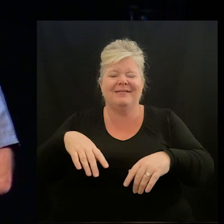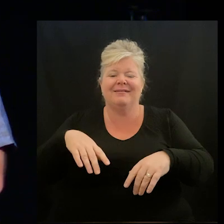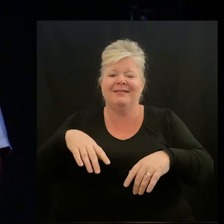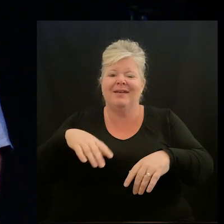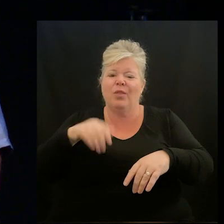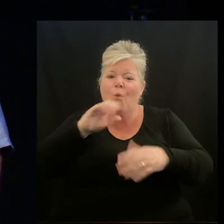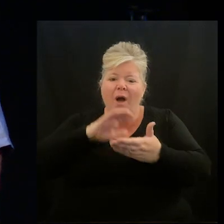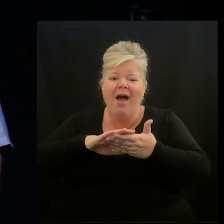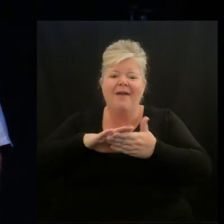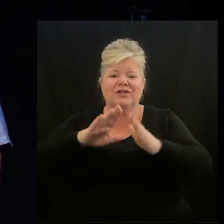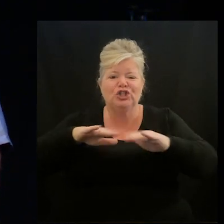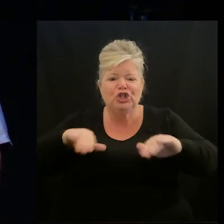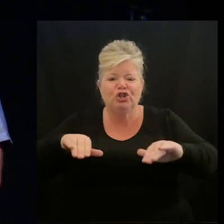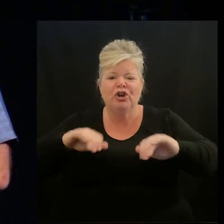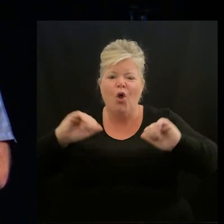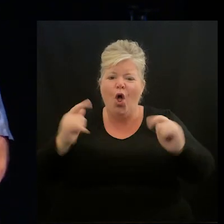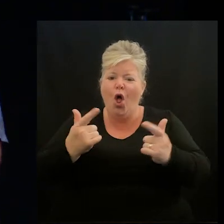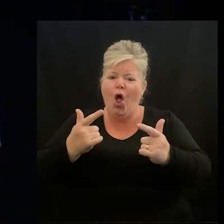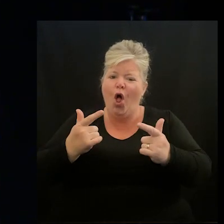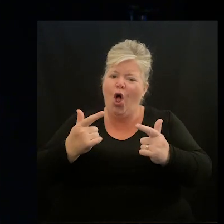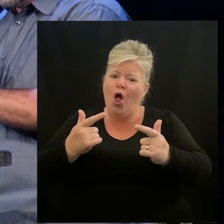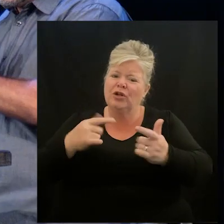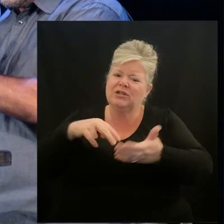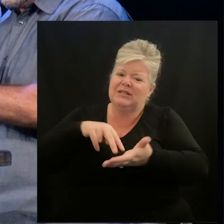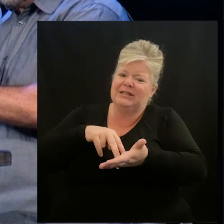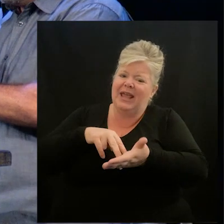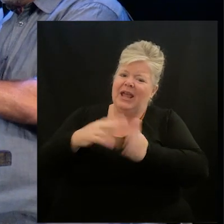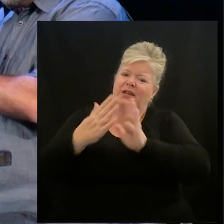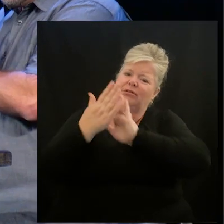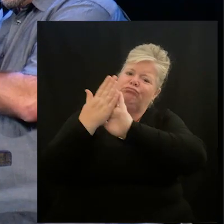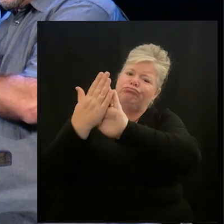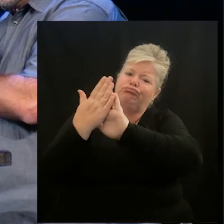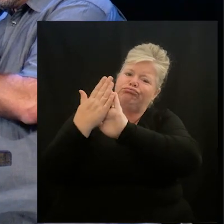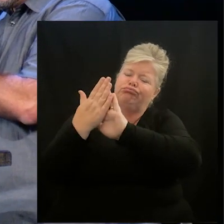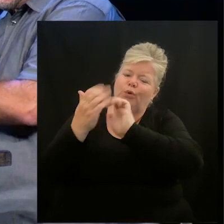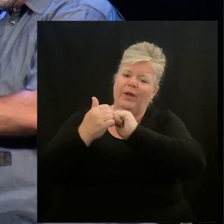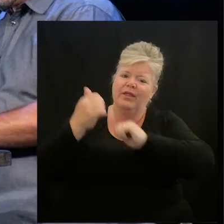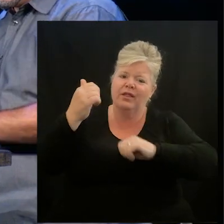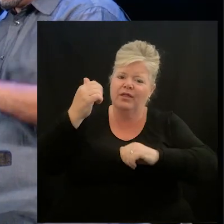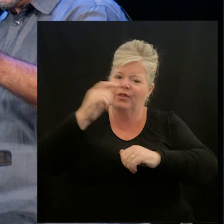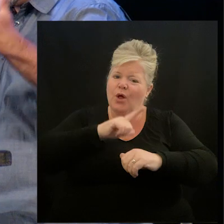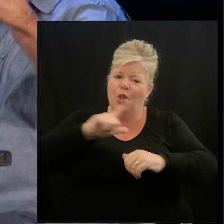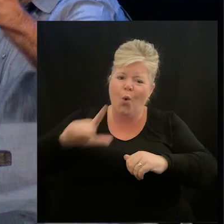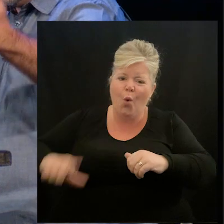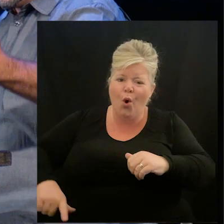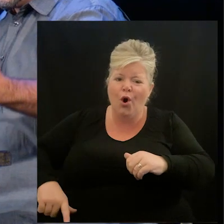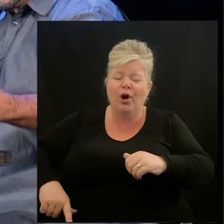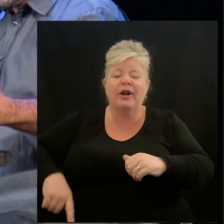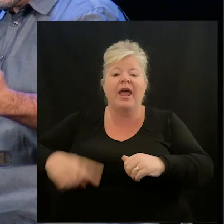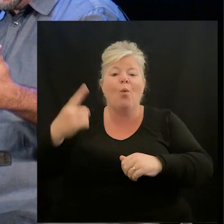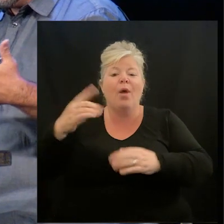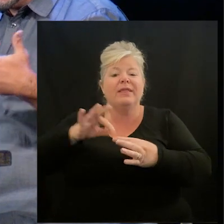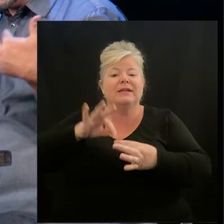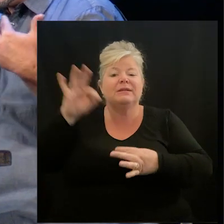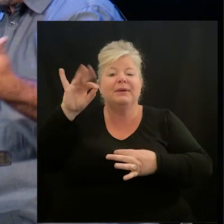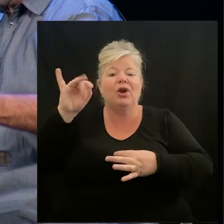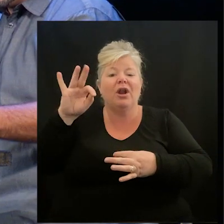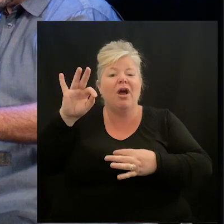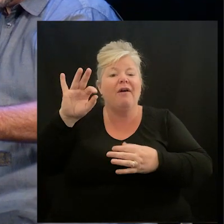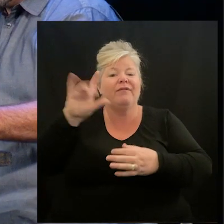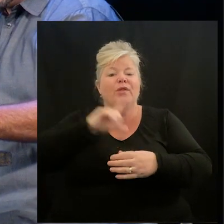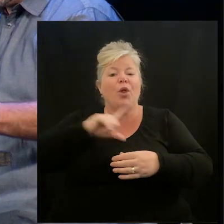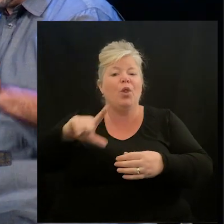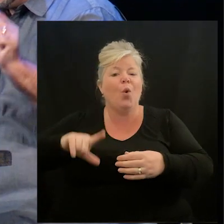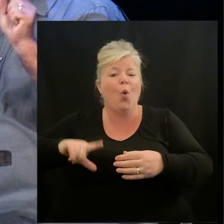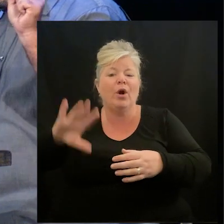there before the Lord. Then the Spirit of the Lord came on Jehaziel, a descendant of Asaph, as he stood